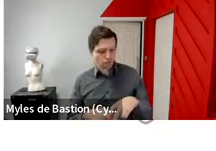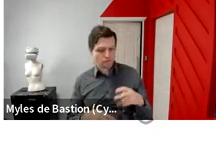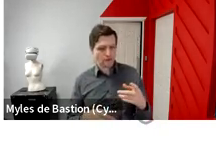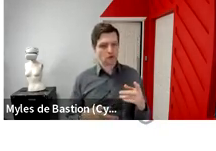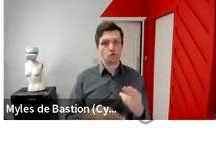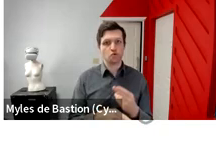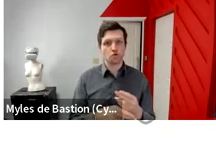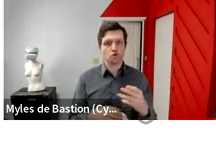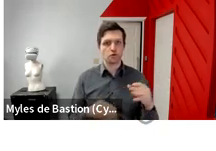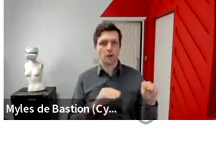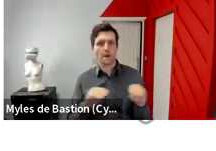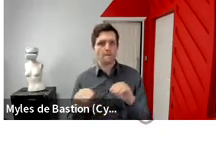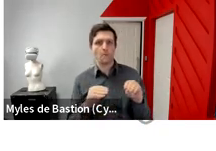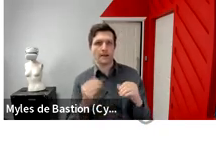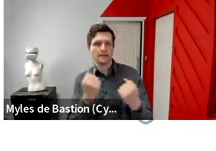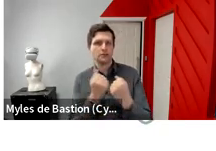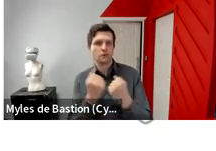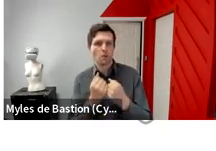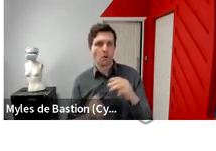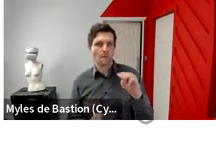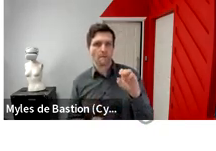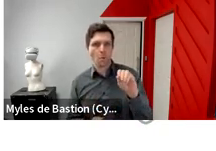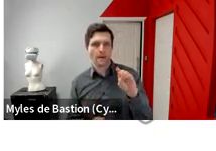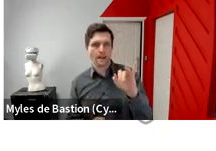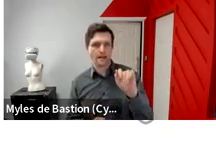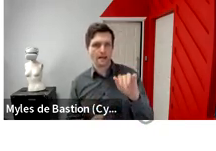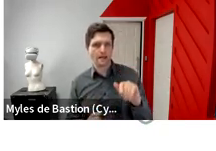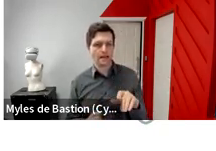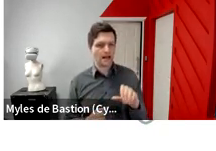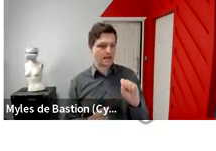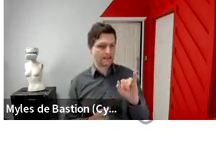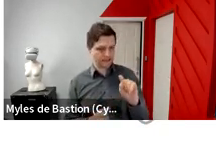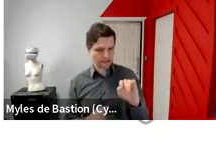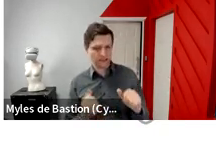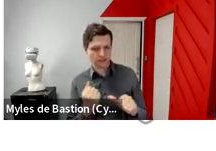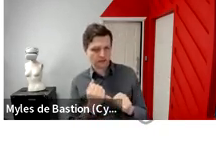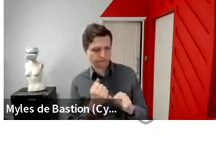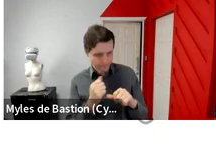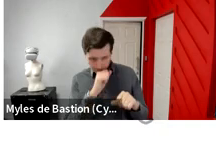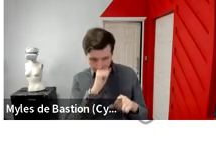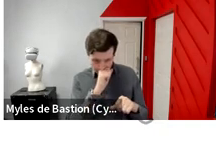If a person uses mobility assistant,